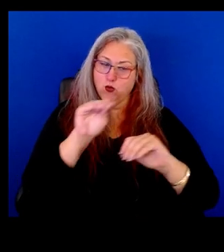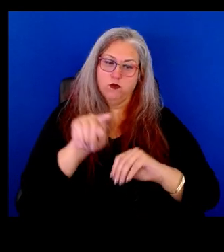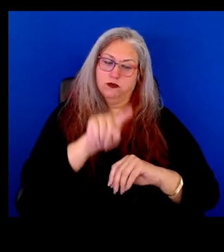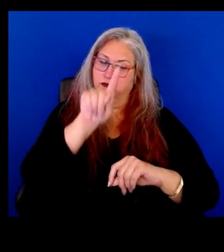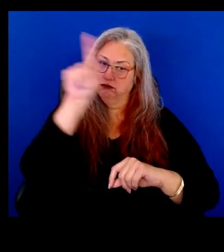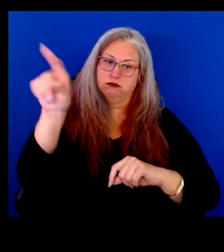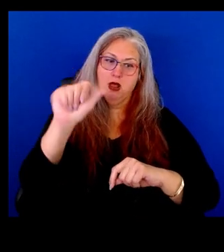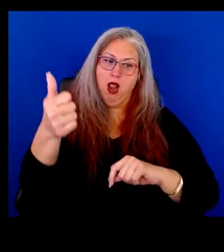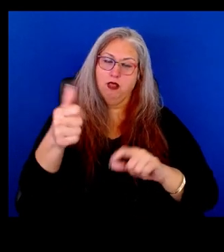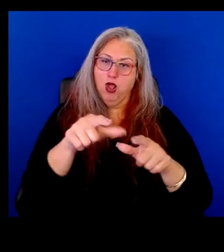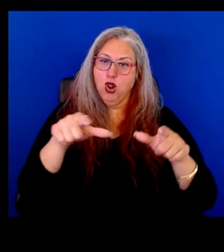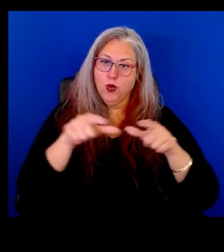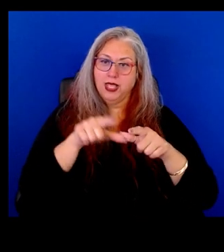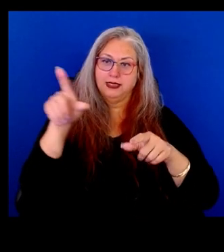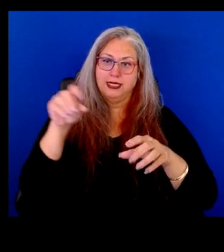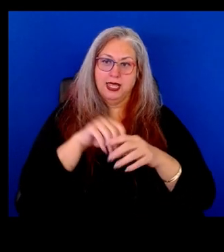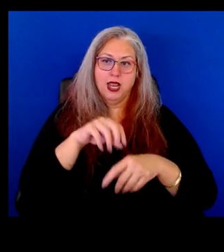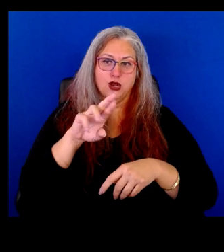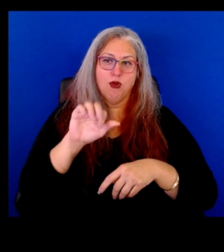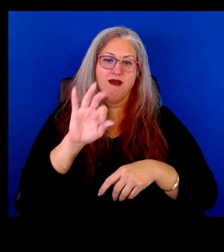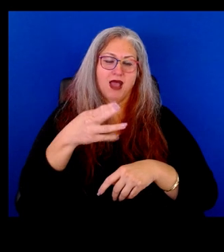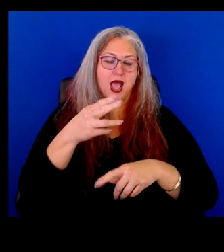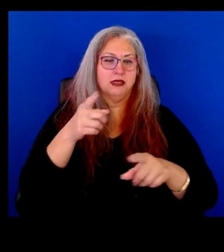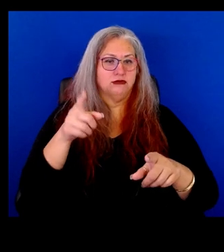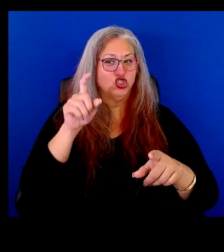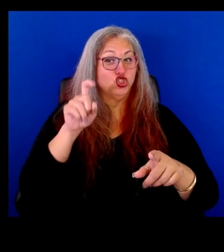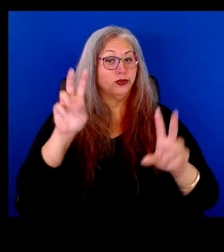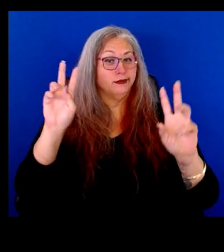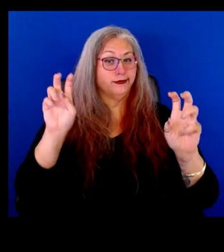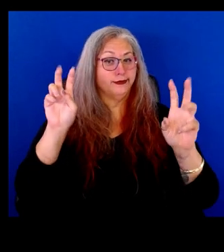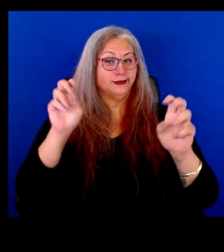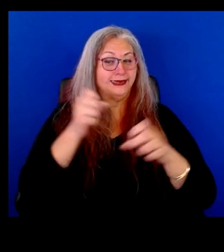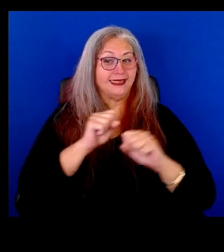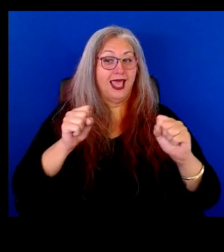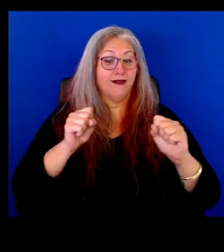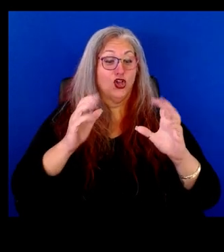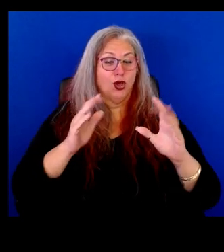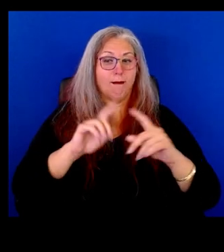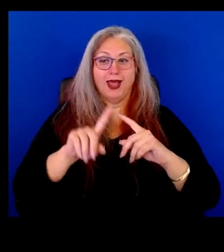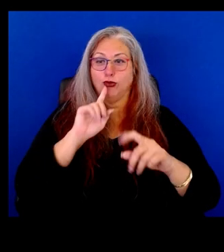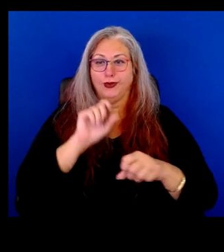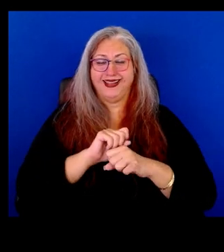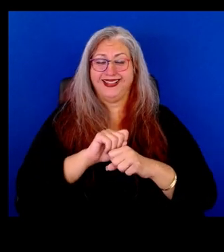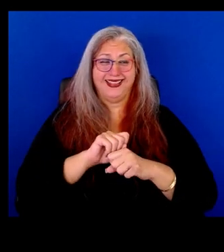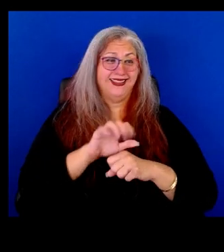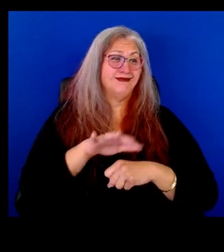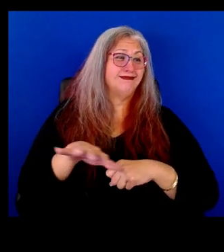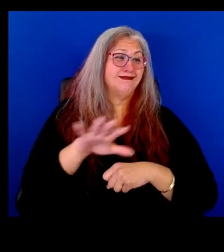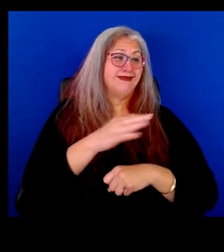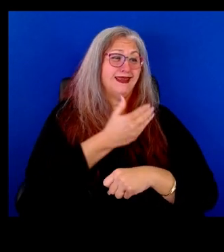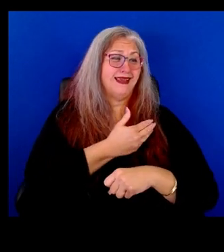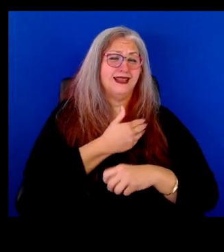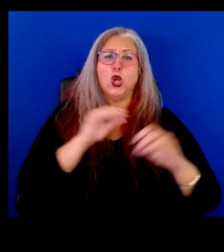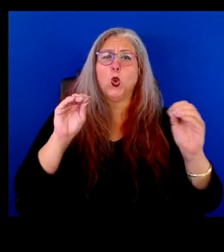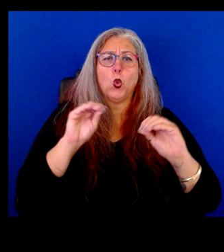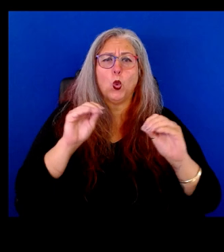move to another location in Rafah, where it's supposedly safer. In reality, nowhere